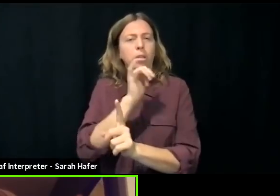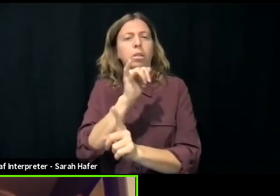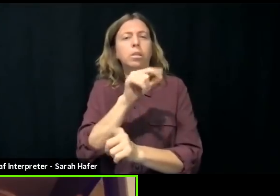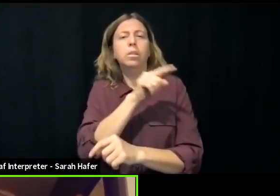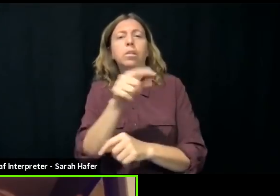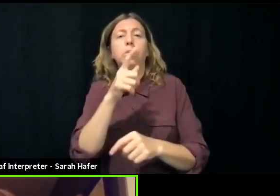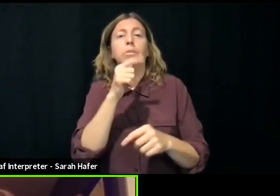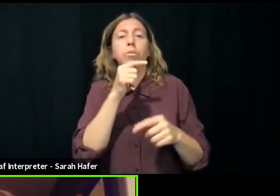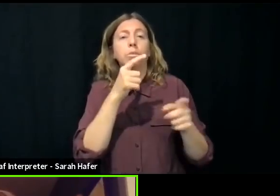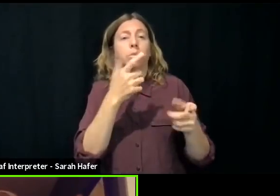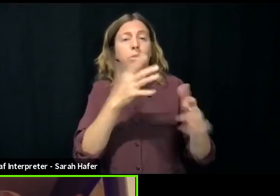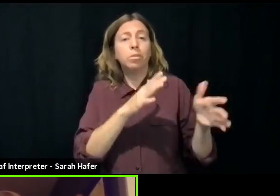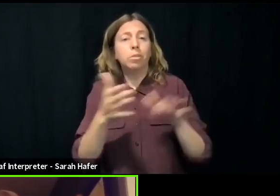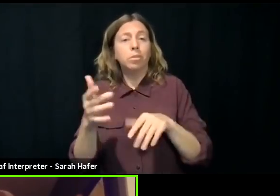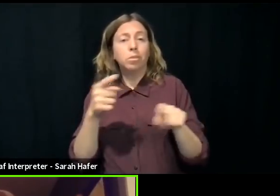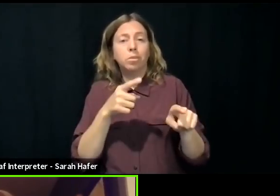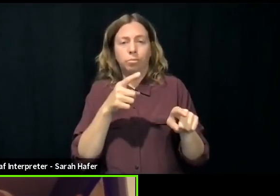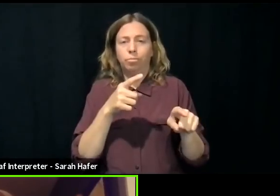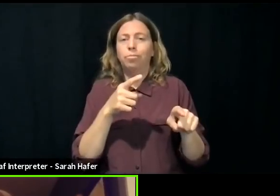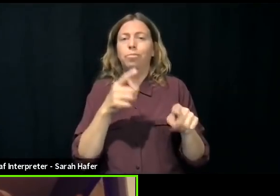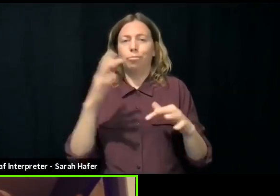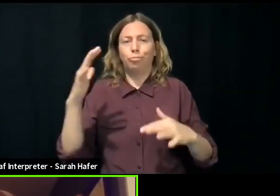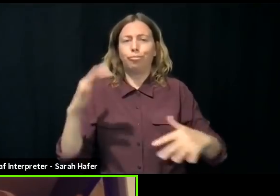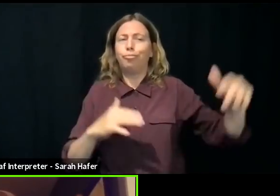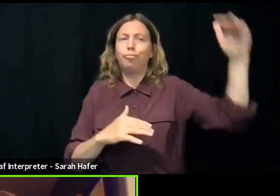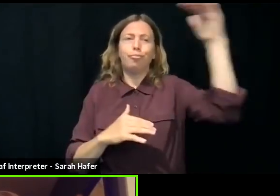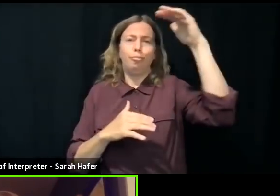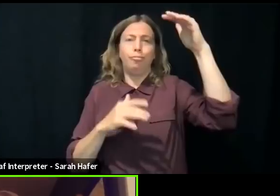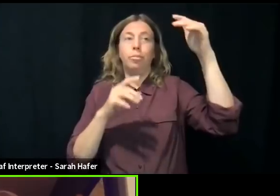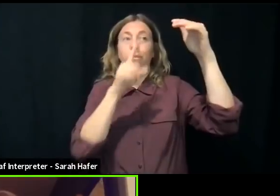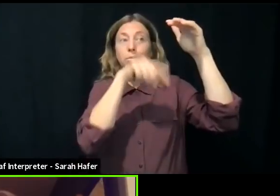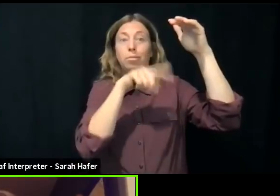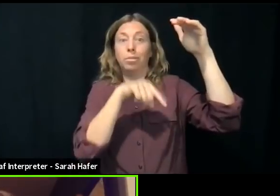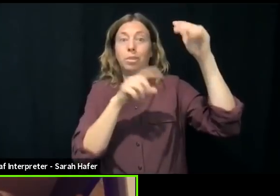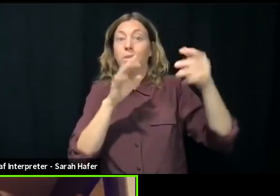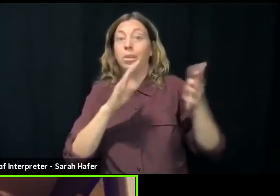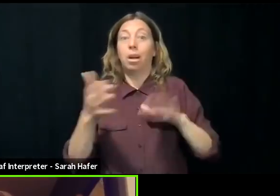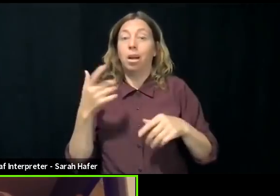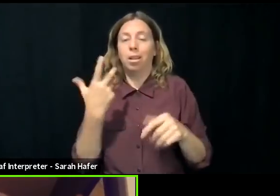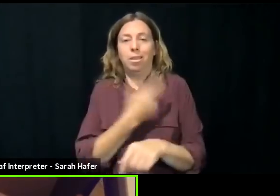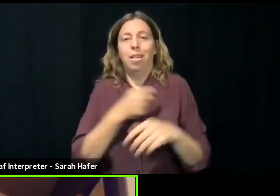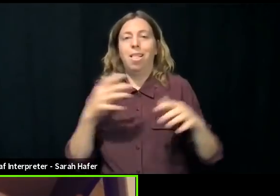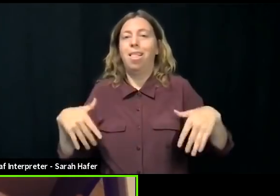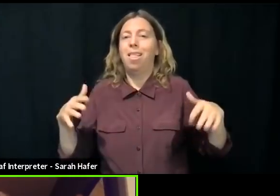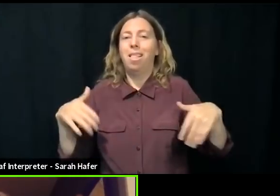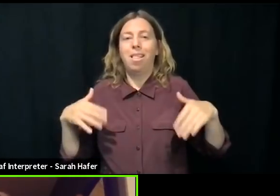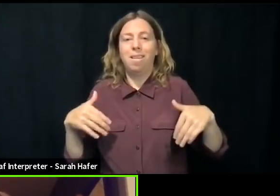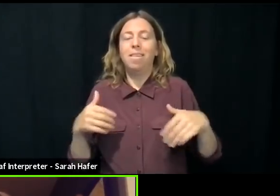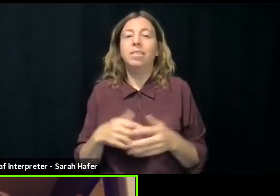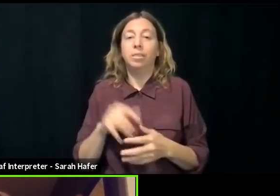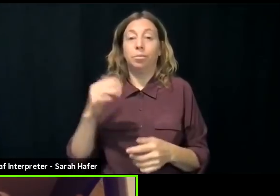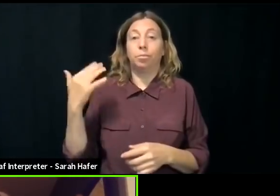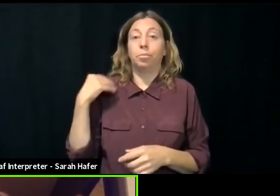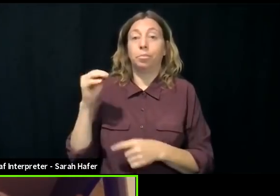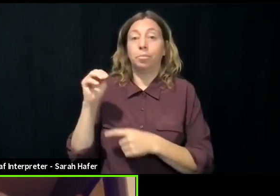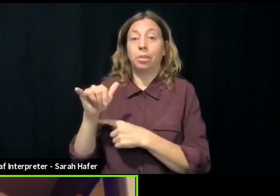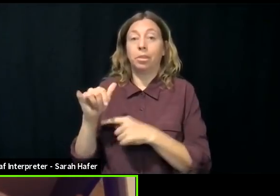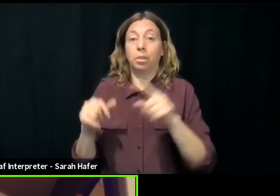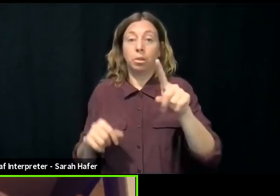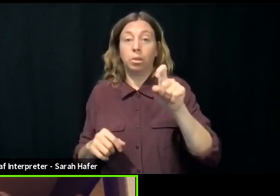In May, we saw 126 individuals who died from COVID. And my thoughts go out to all the loved ones who are